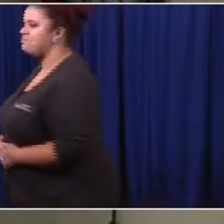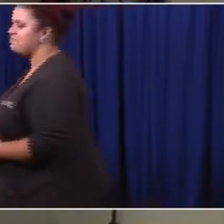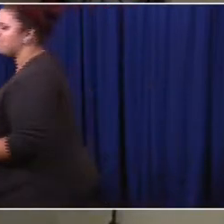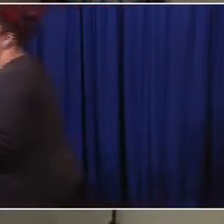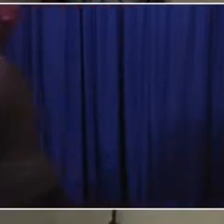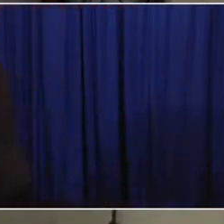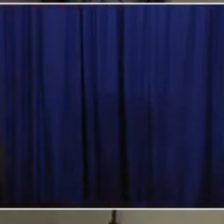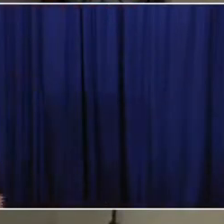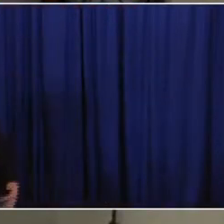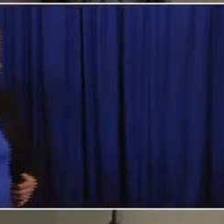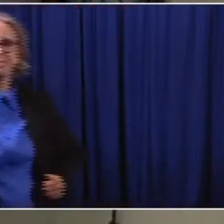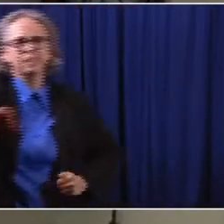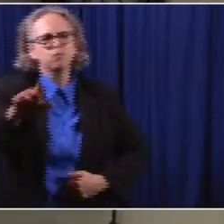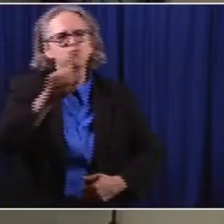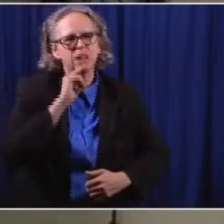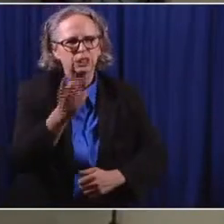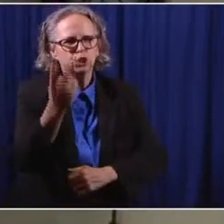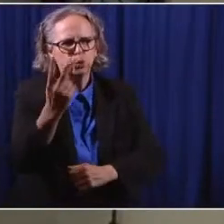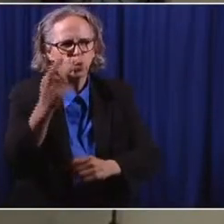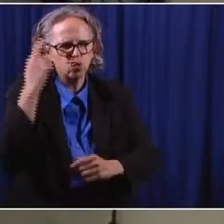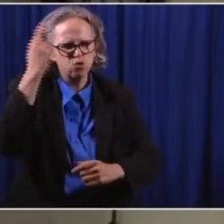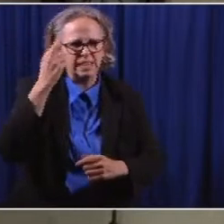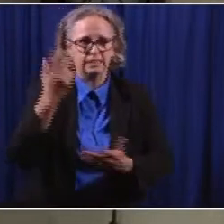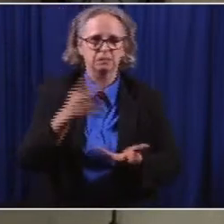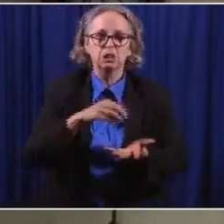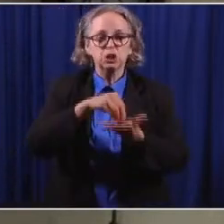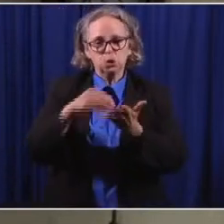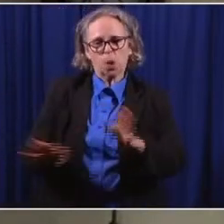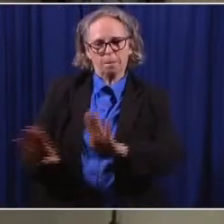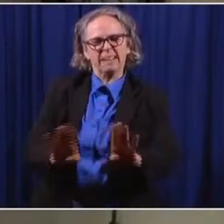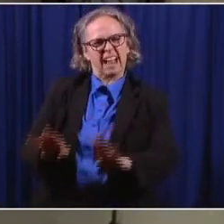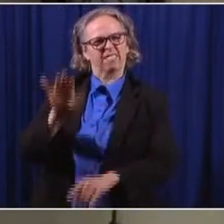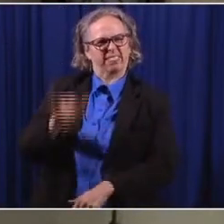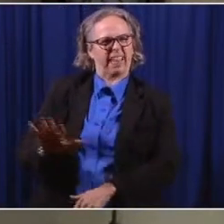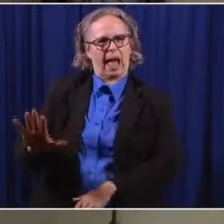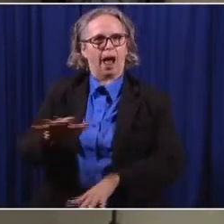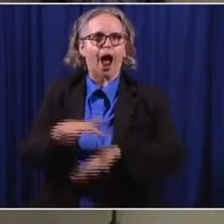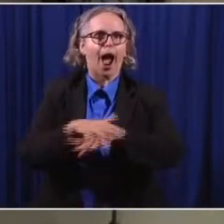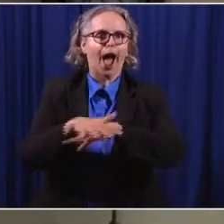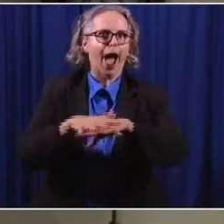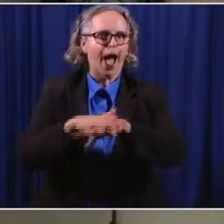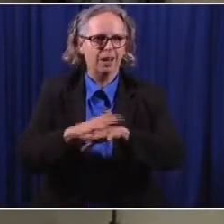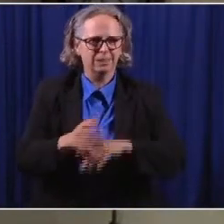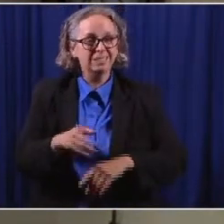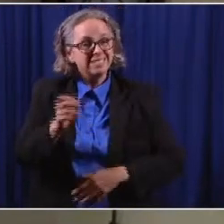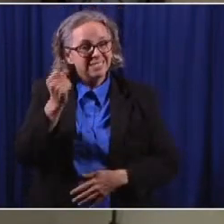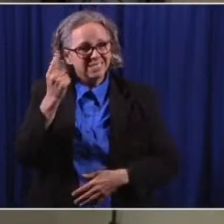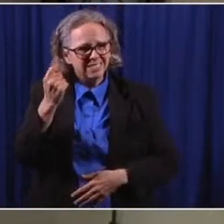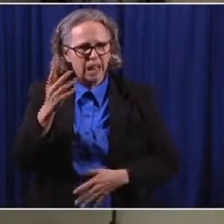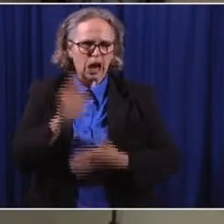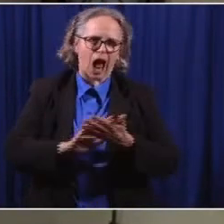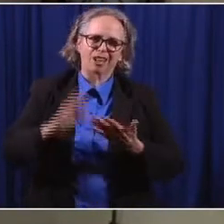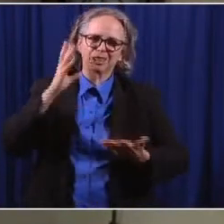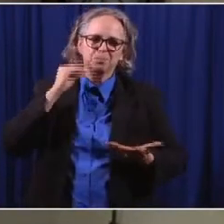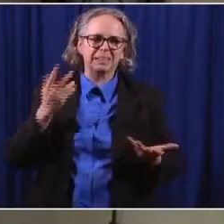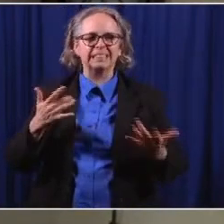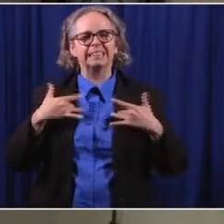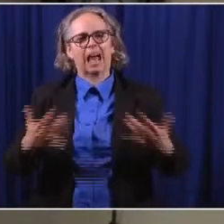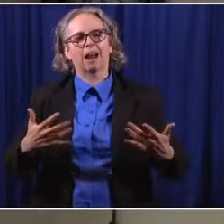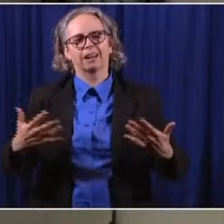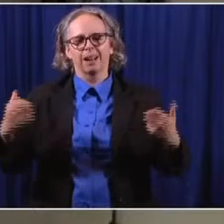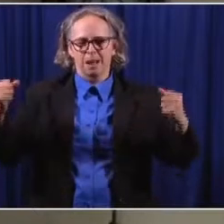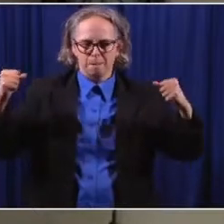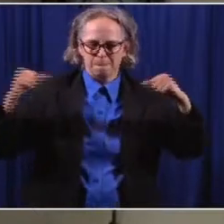college students are getting together. And, you know, experience in college for most people, it's you know,